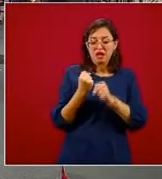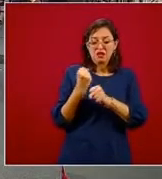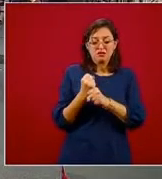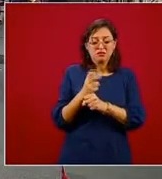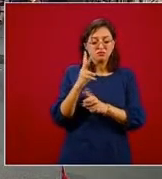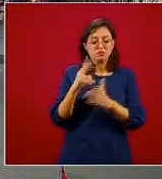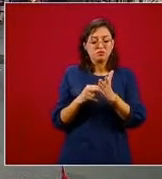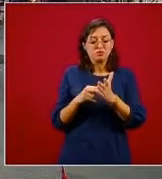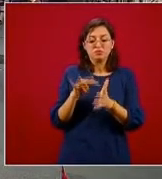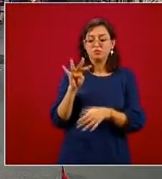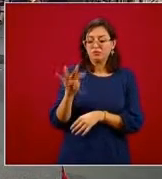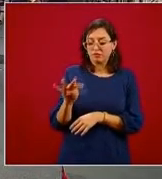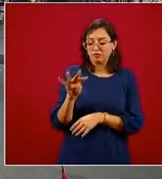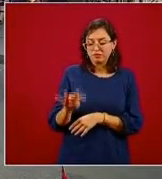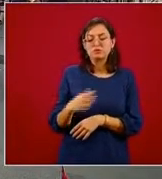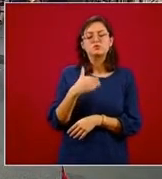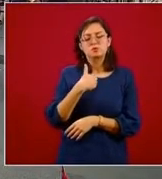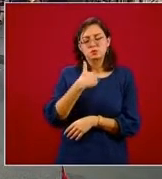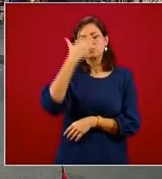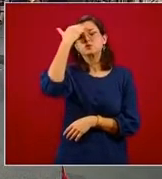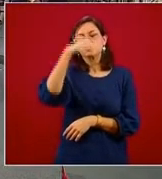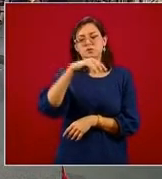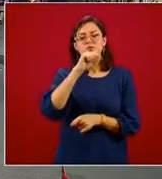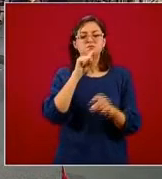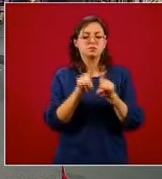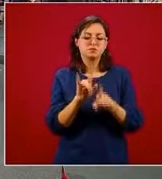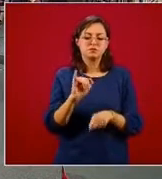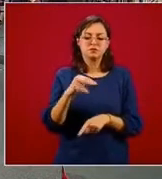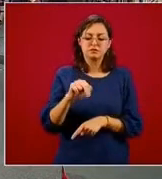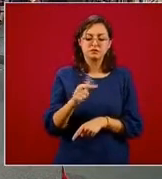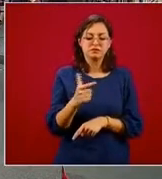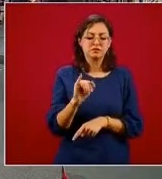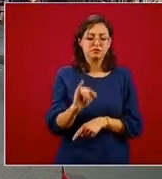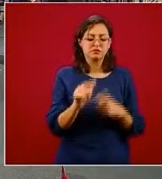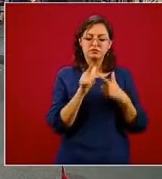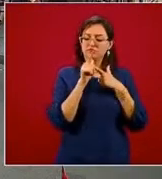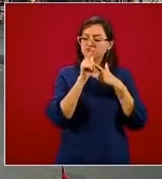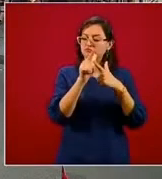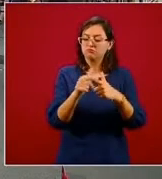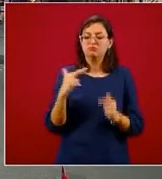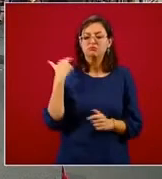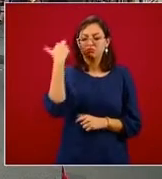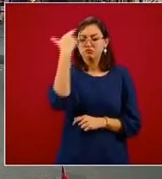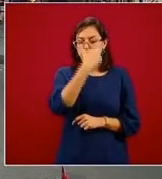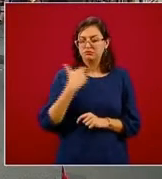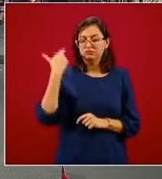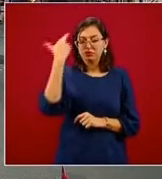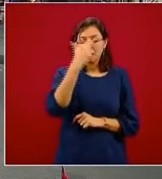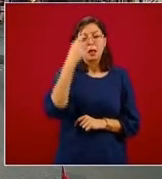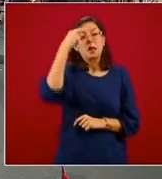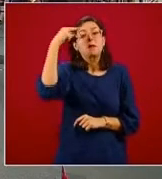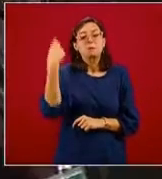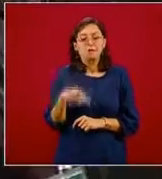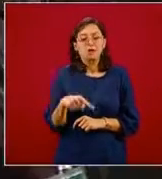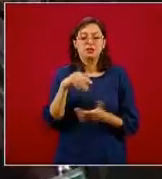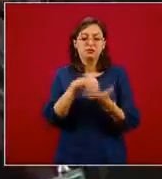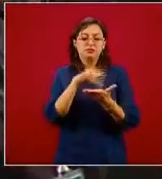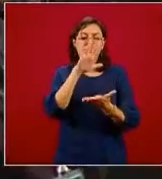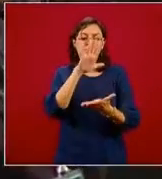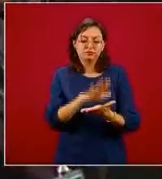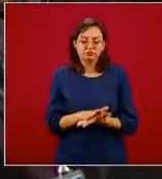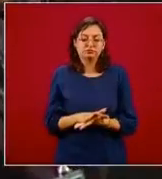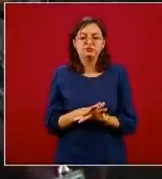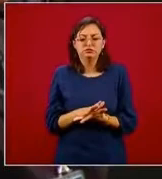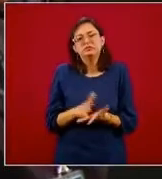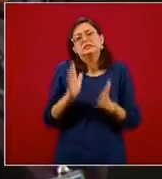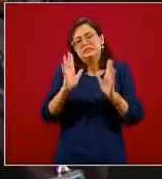severe 2019. acute Sé que respiratory también nos infections, but indicó I que saw el that that was INEGI information from sigue evaluando 2019. esas I cifras know para that poder hacer el INEGI is reporte. still looking at Sin